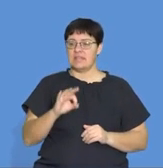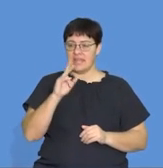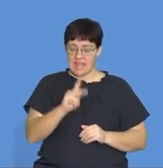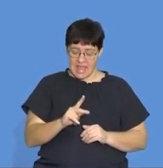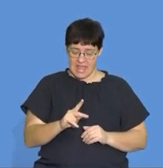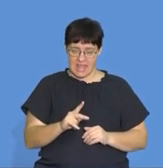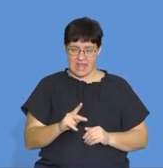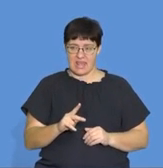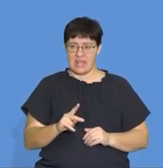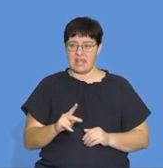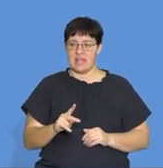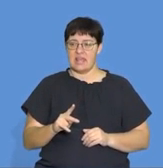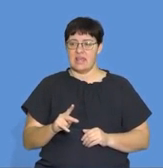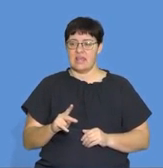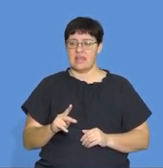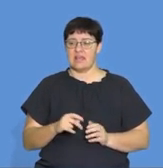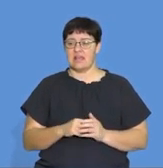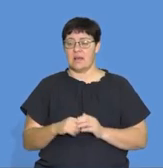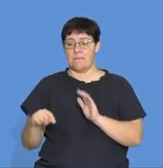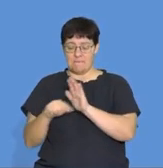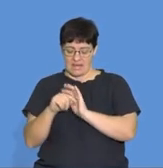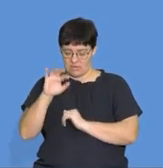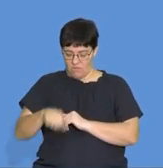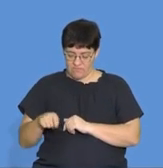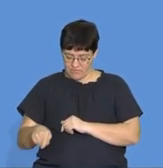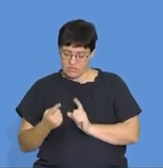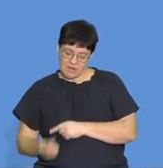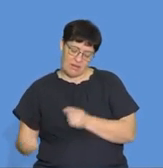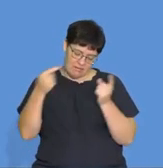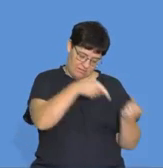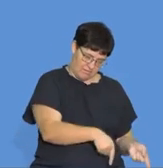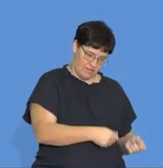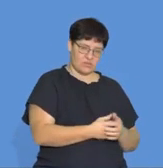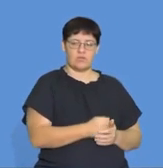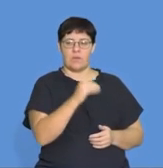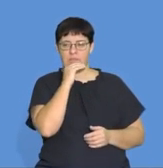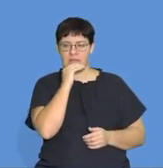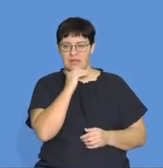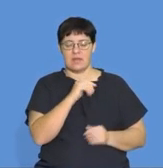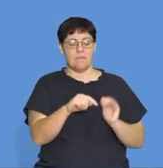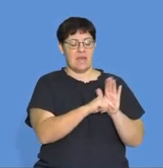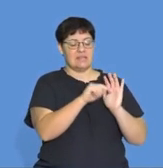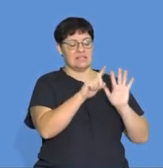sides. So this will be negative 7k equals to